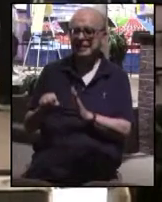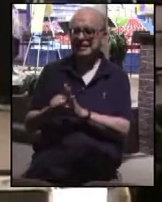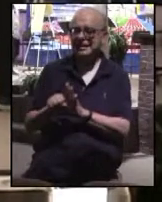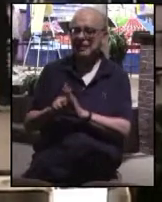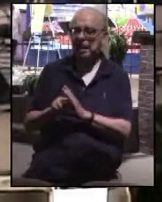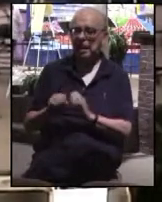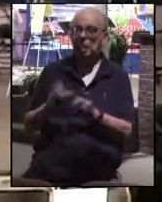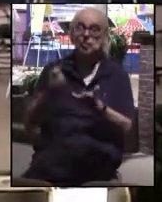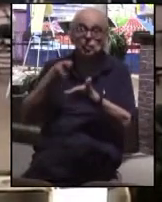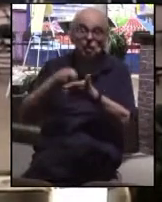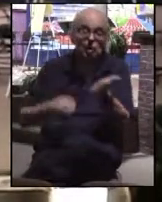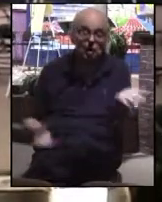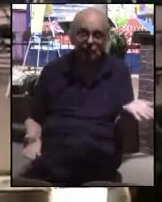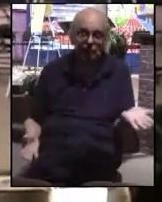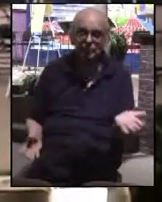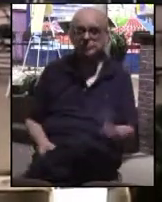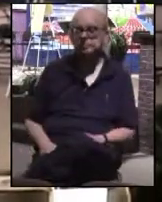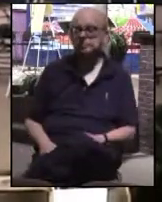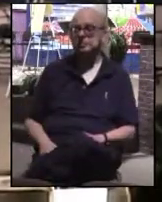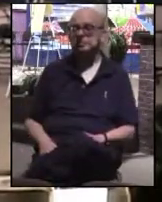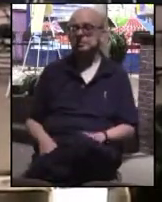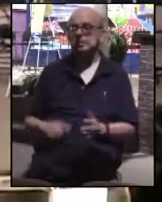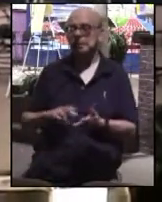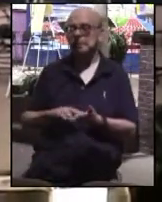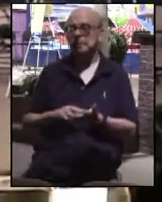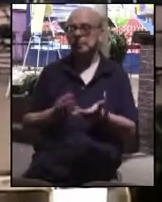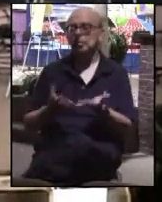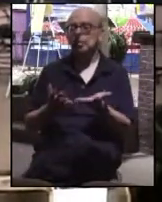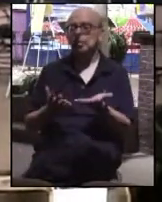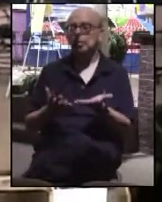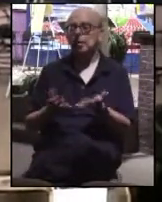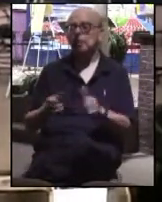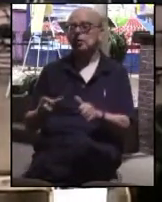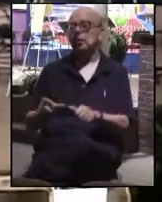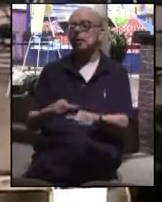Uh-huh, long wait.